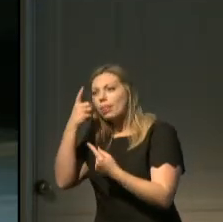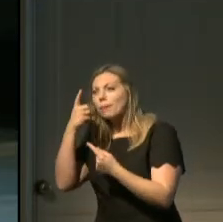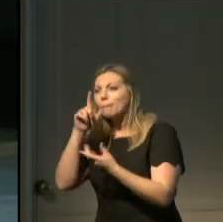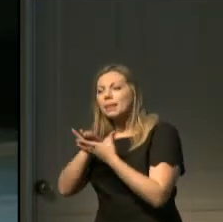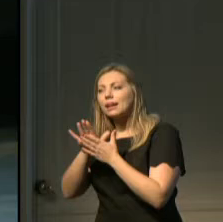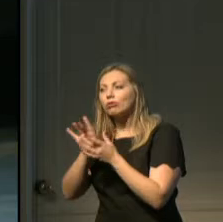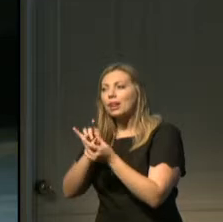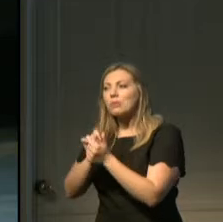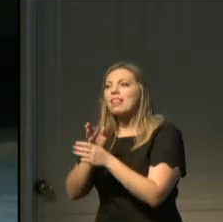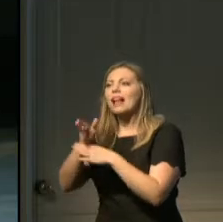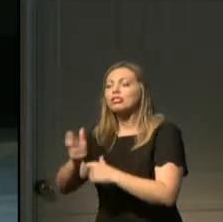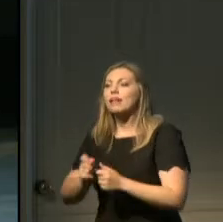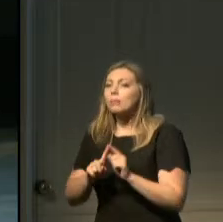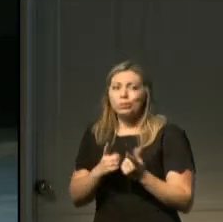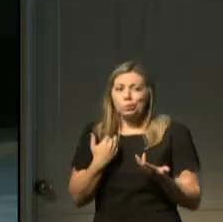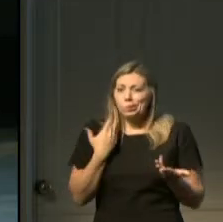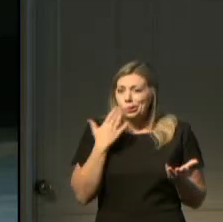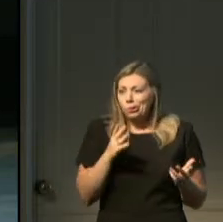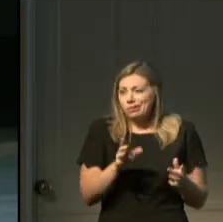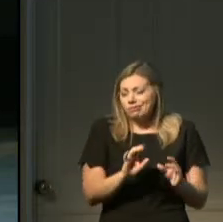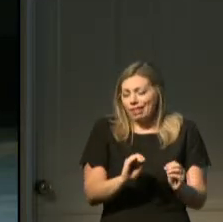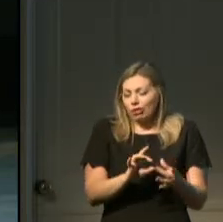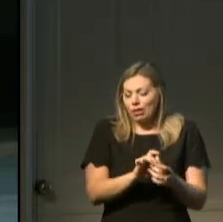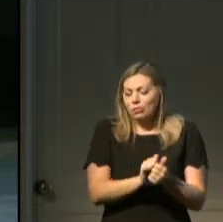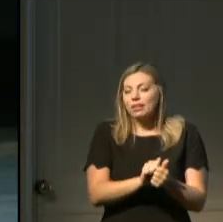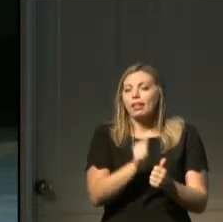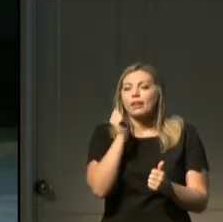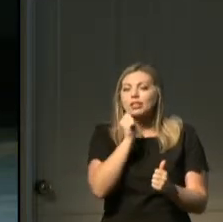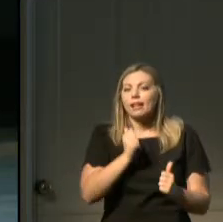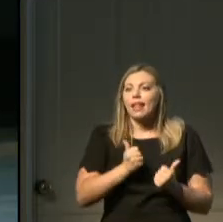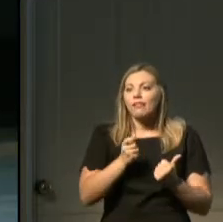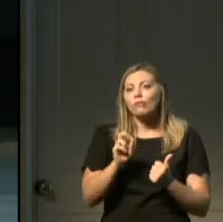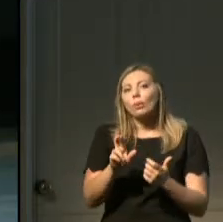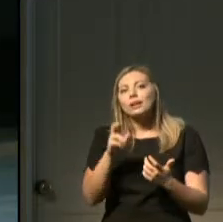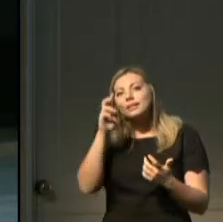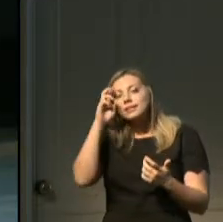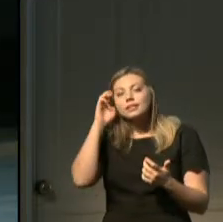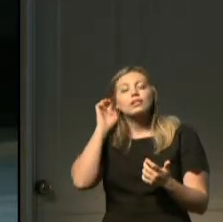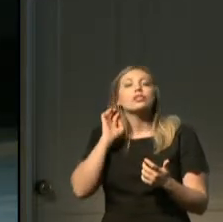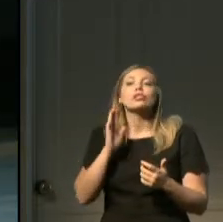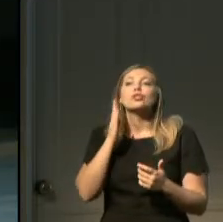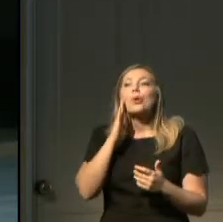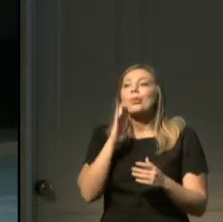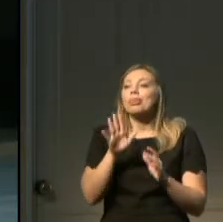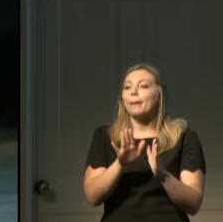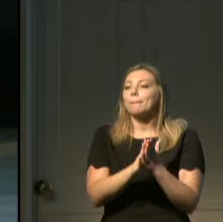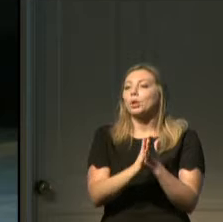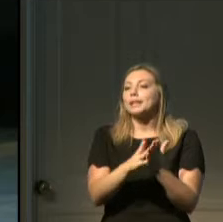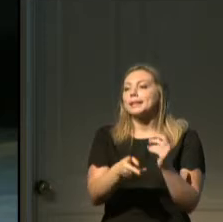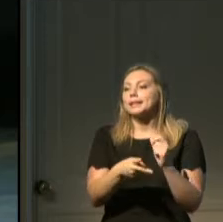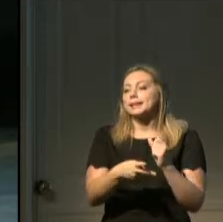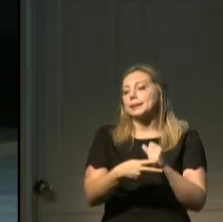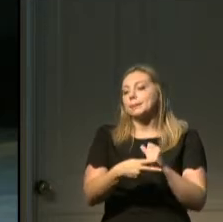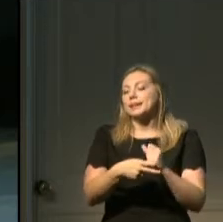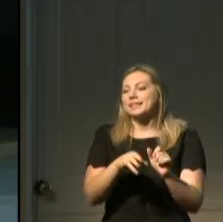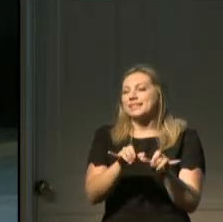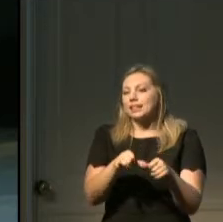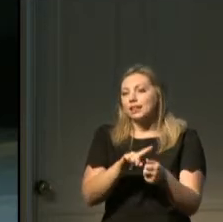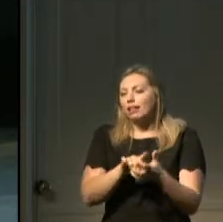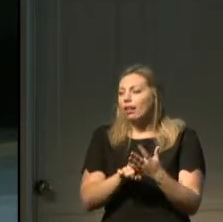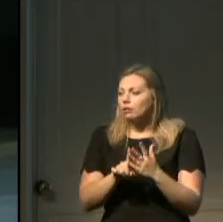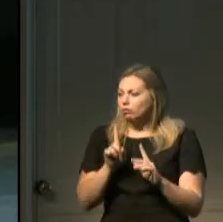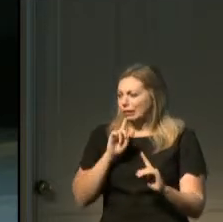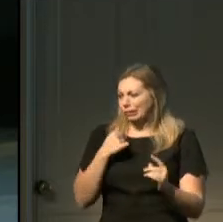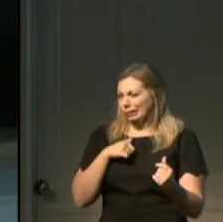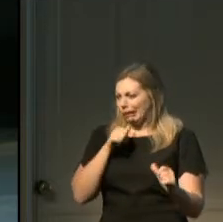and arcane things like bookkeeping systems or something like that. Nobody's preserving that data really beyond, in fact,